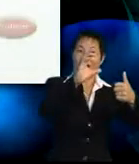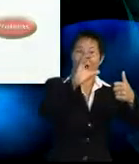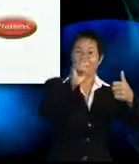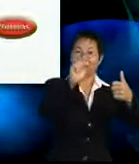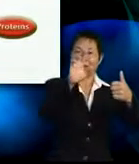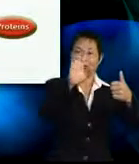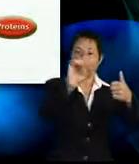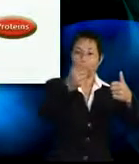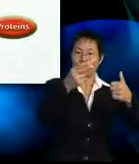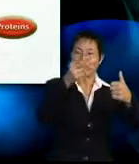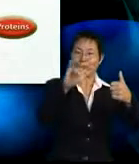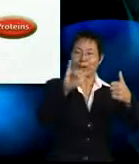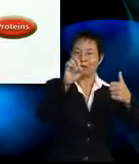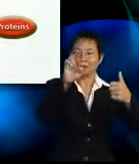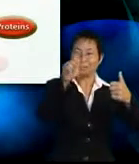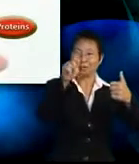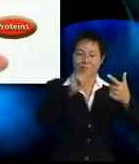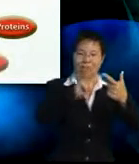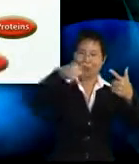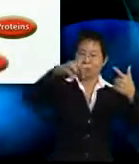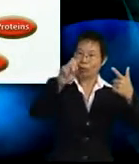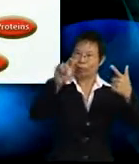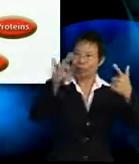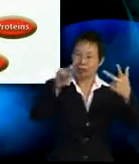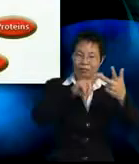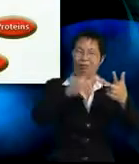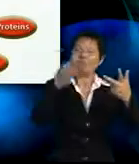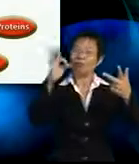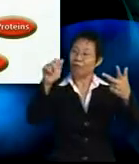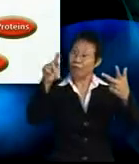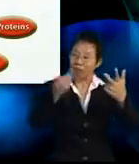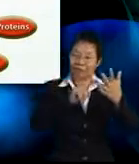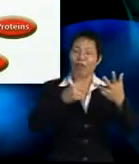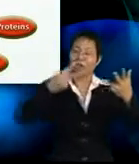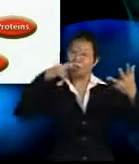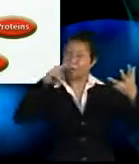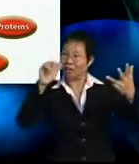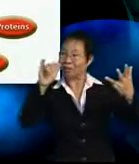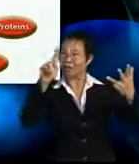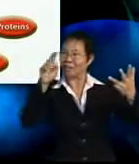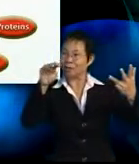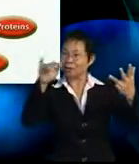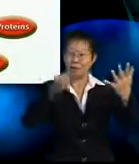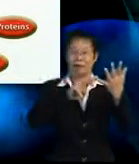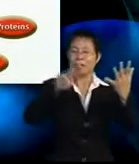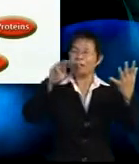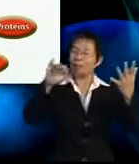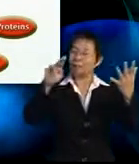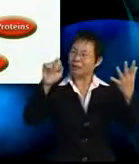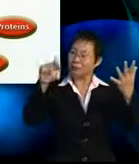carbohydrates, proteins, fats, vitamins, mineral